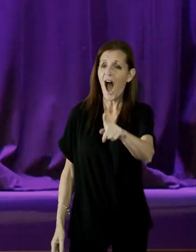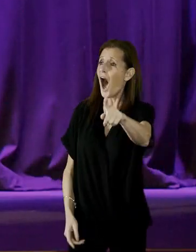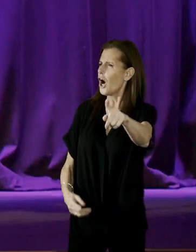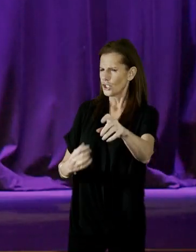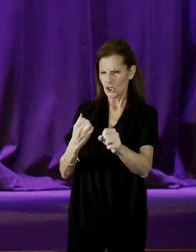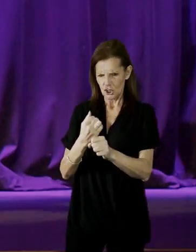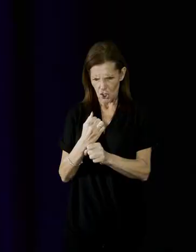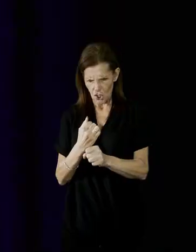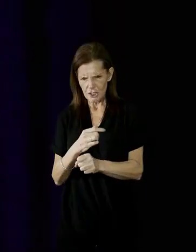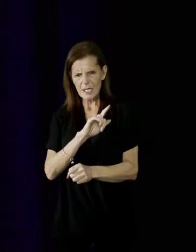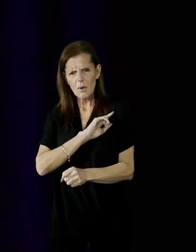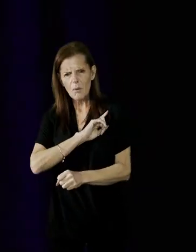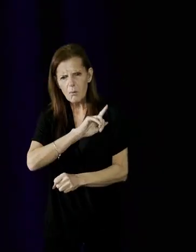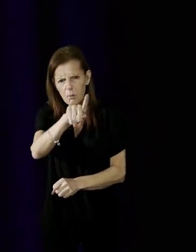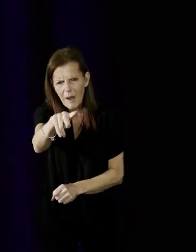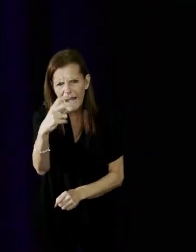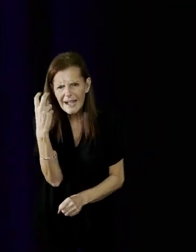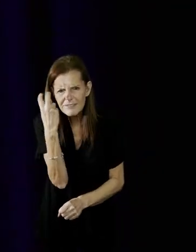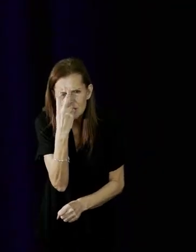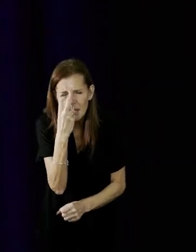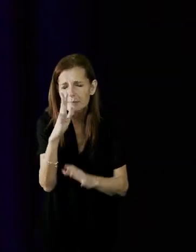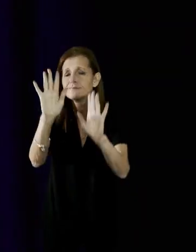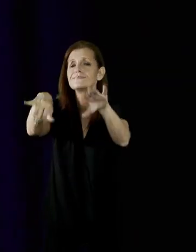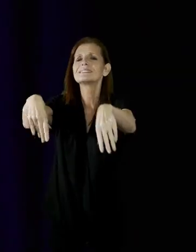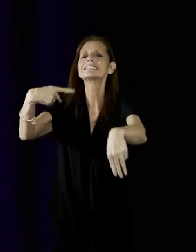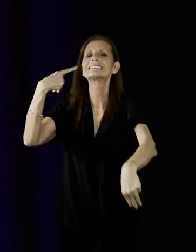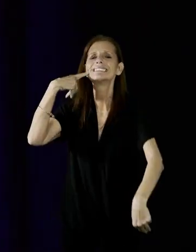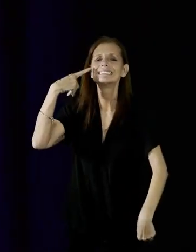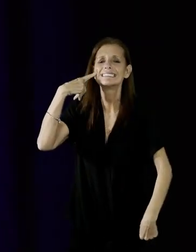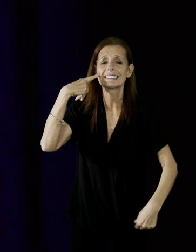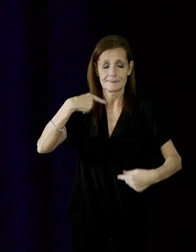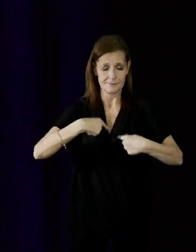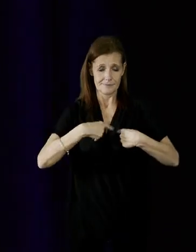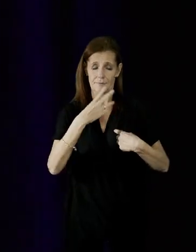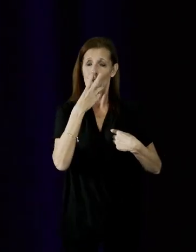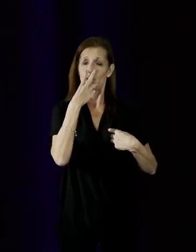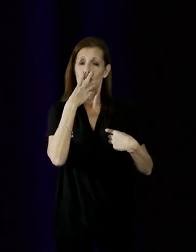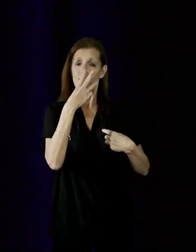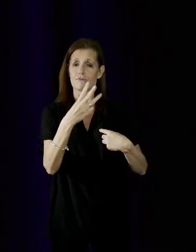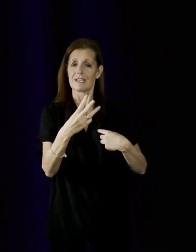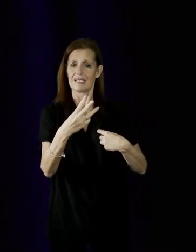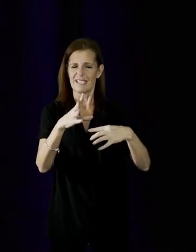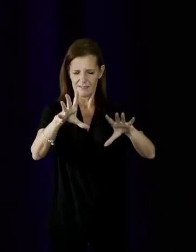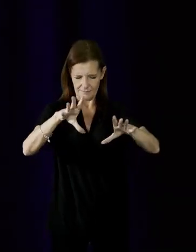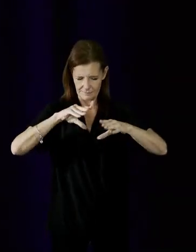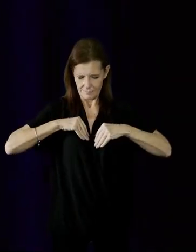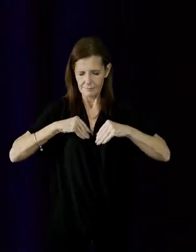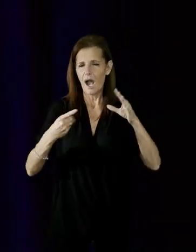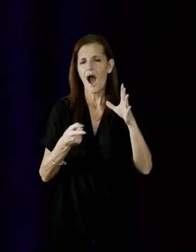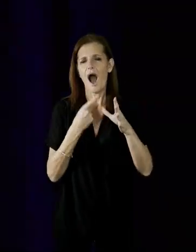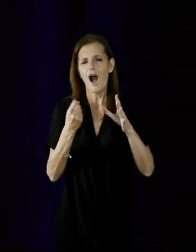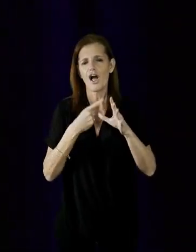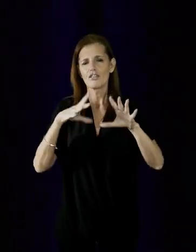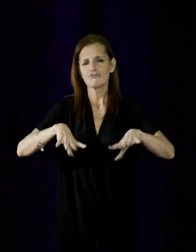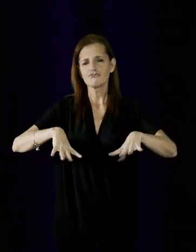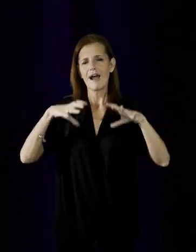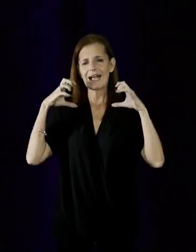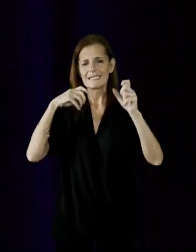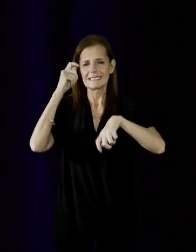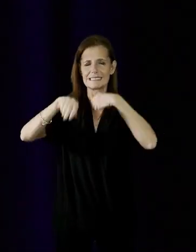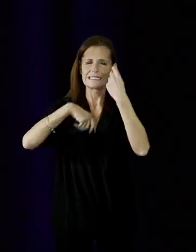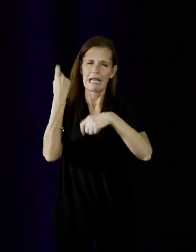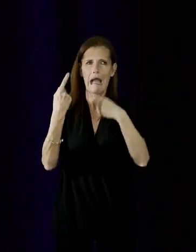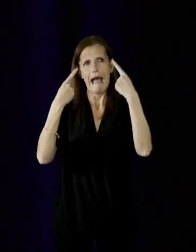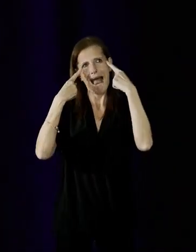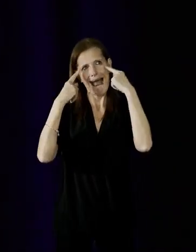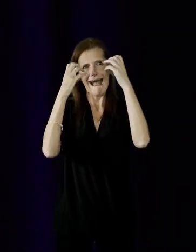visually impaired? And I'll tell you, it's very simple. So when I was like 3 years old, I got this type of arthritis, and that gives you inflammation, and then it gives you inflammation of the eyes, and that